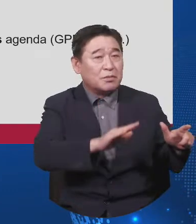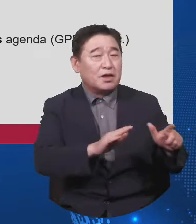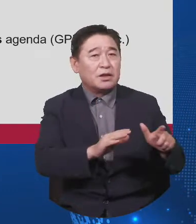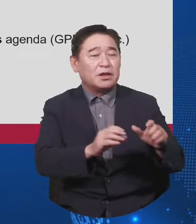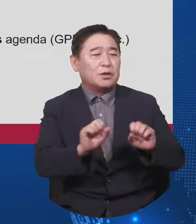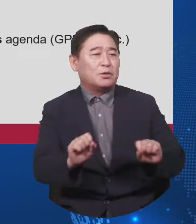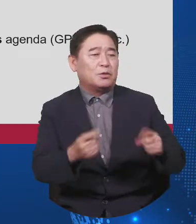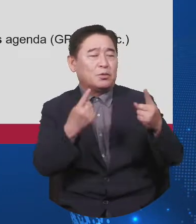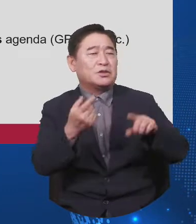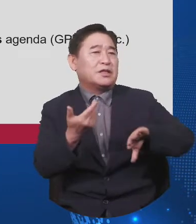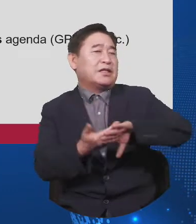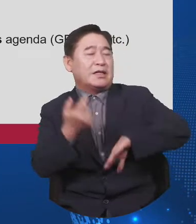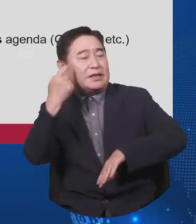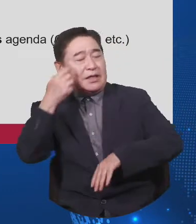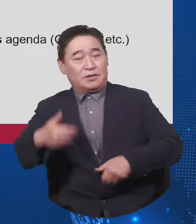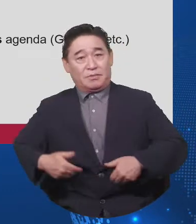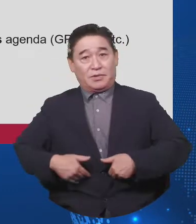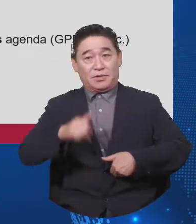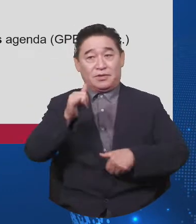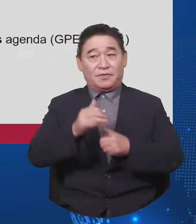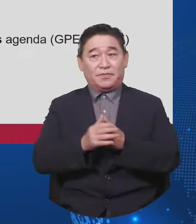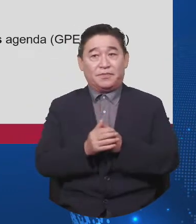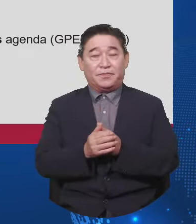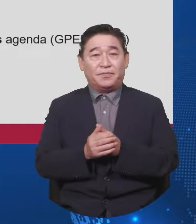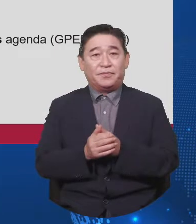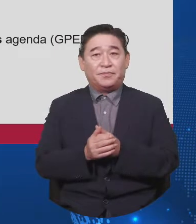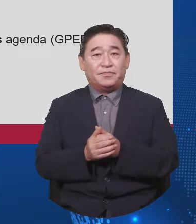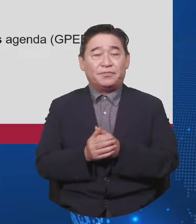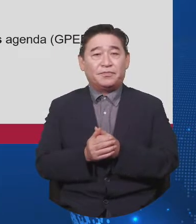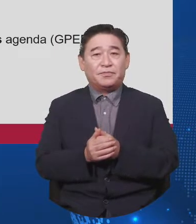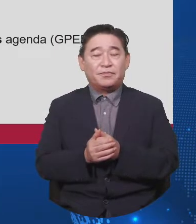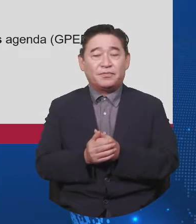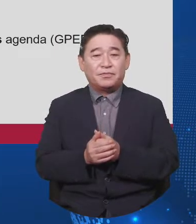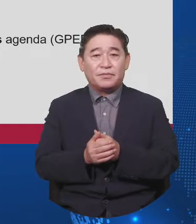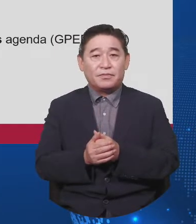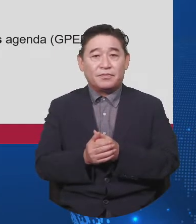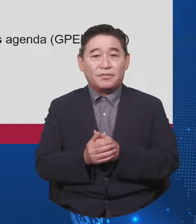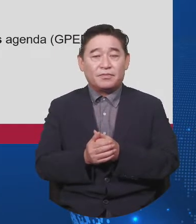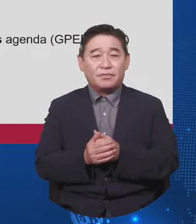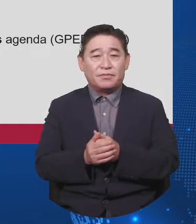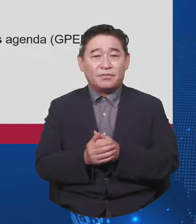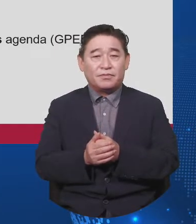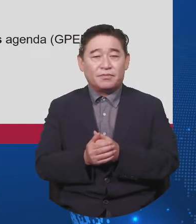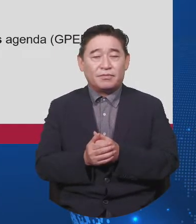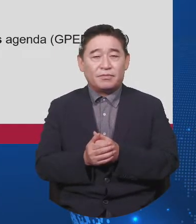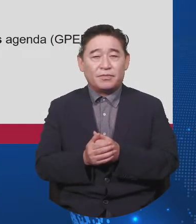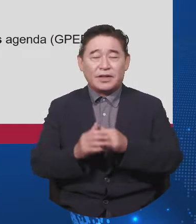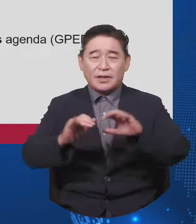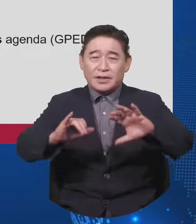Just to continue with what those global dynamics mean for